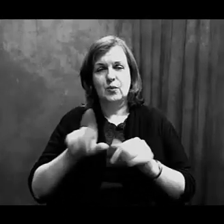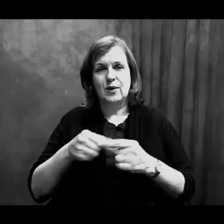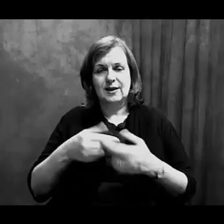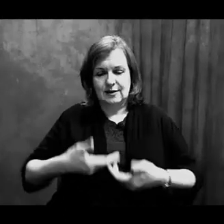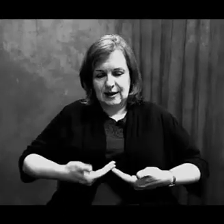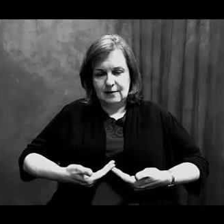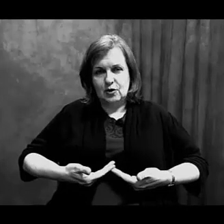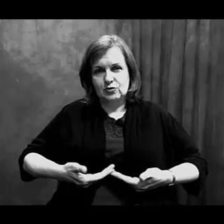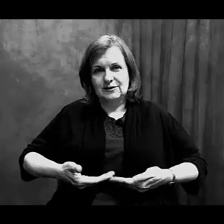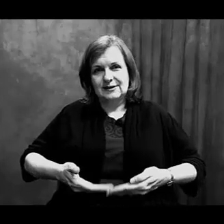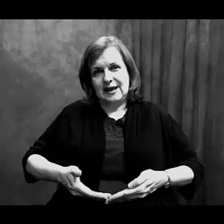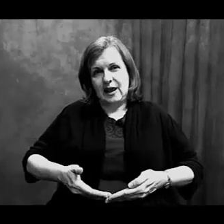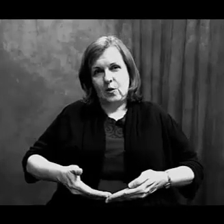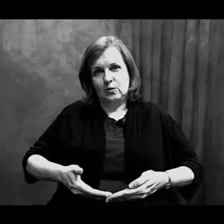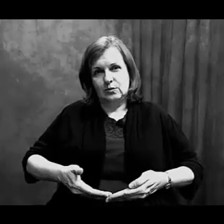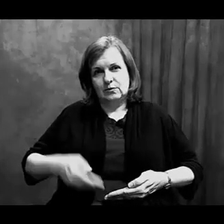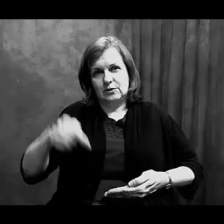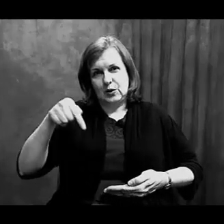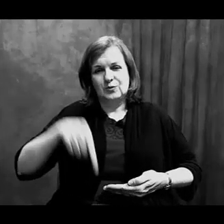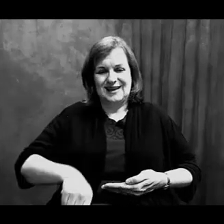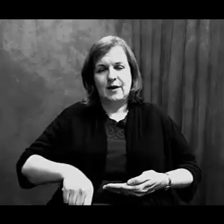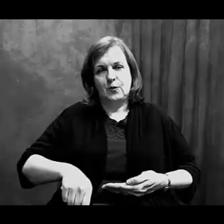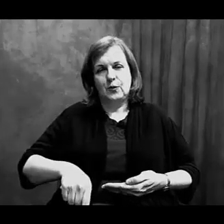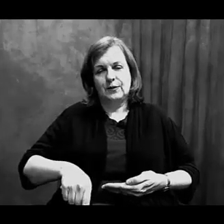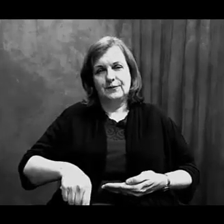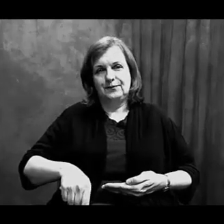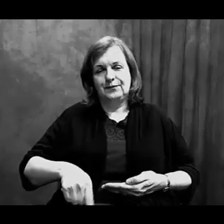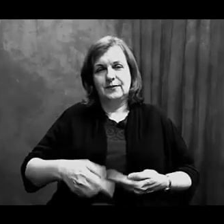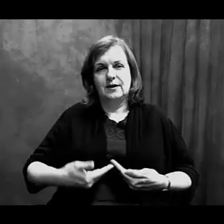downward motion of the diaphragm